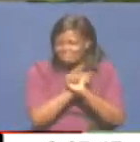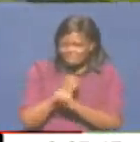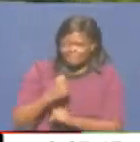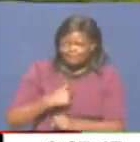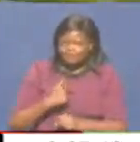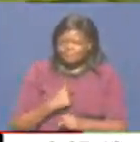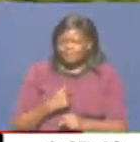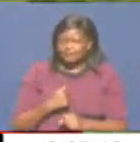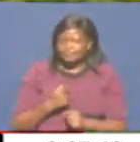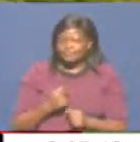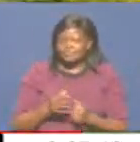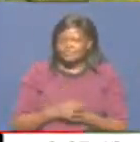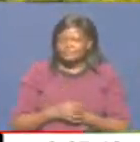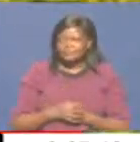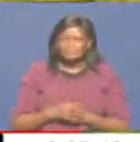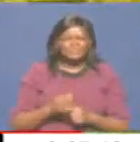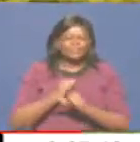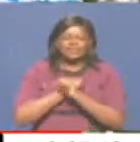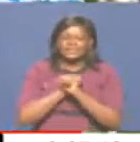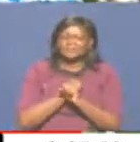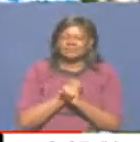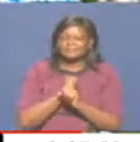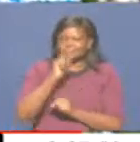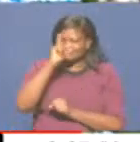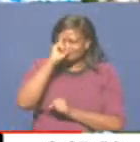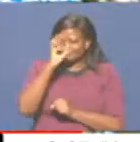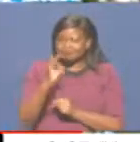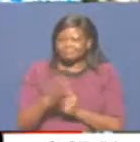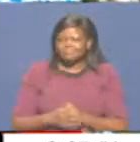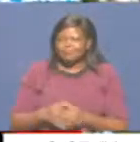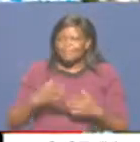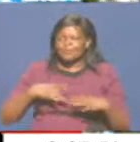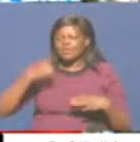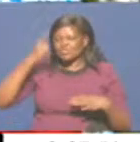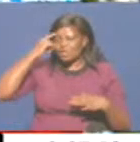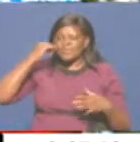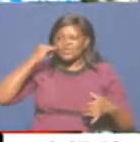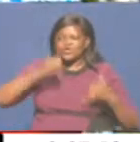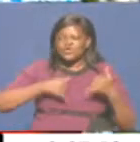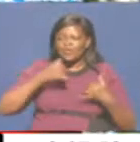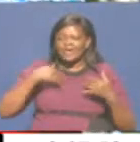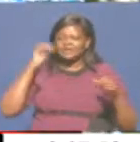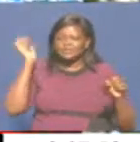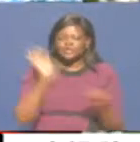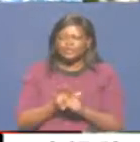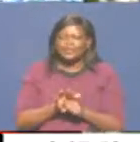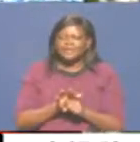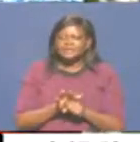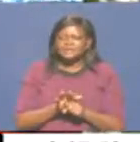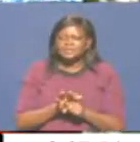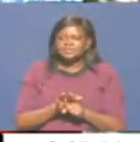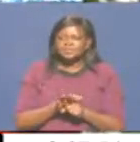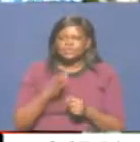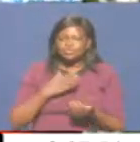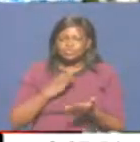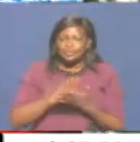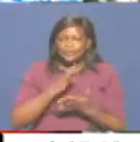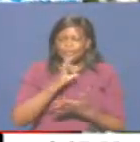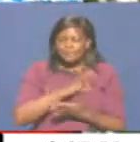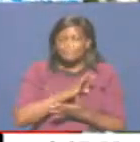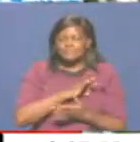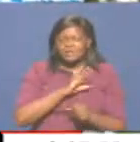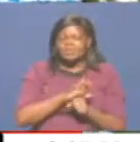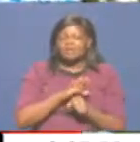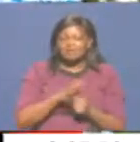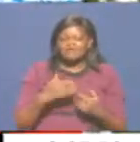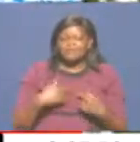like the apples of their eyes. People thought I was enjoying too much. I benefited a lot,